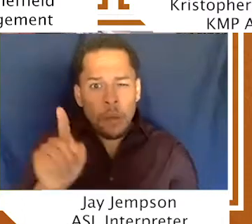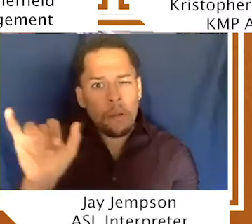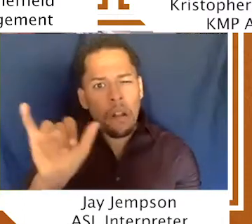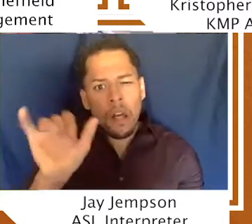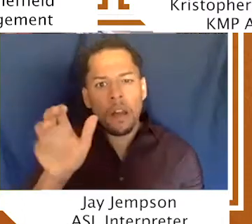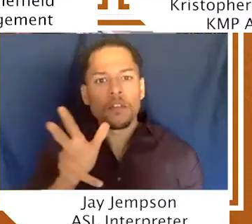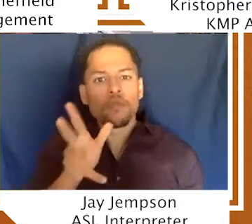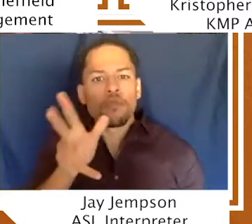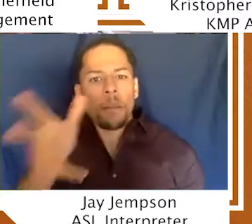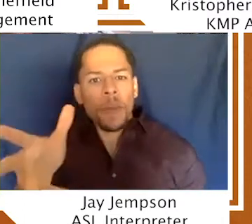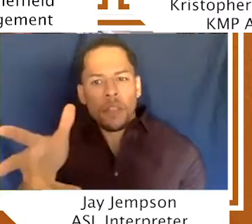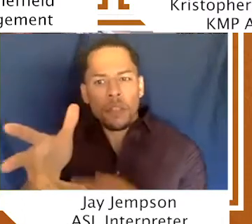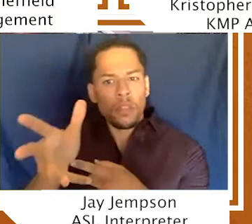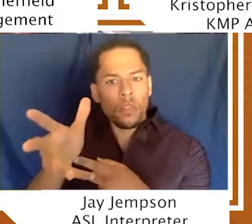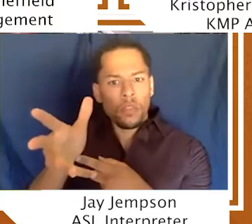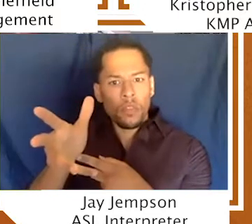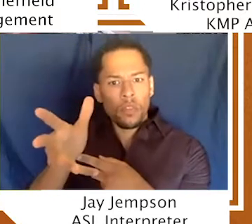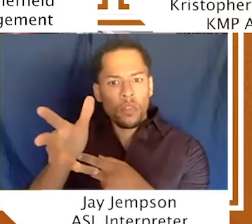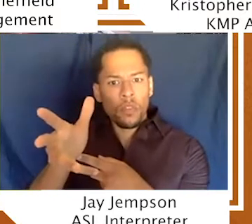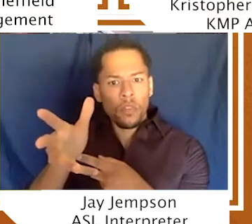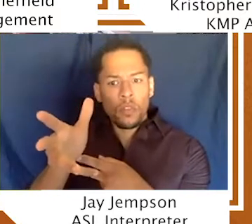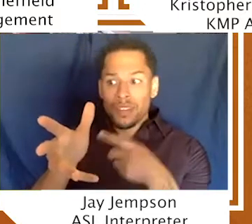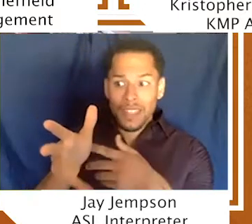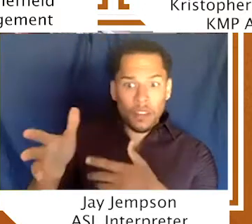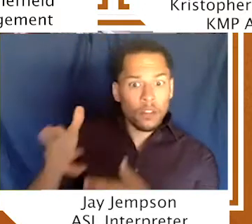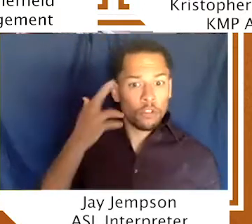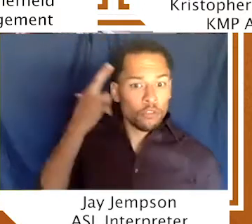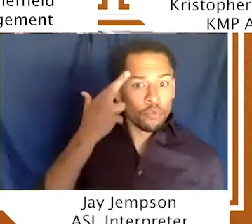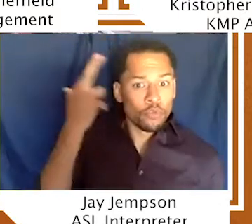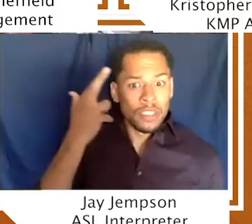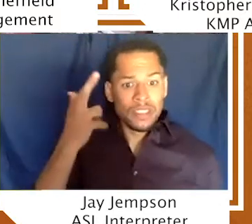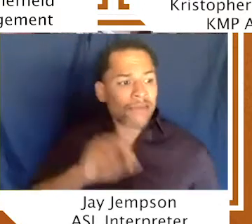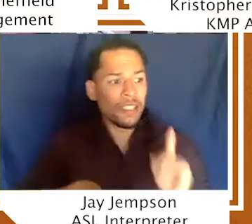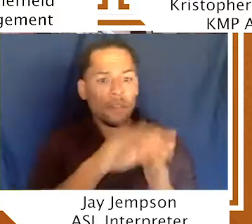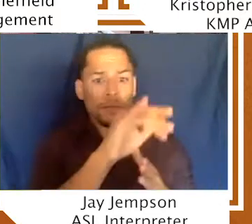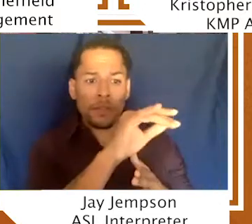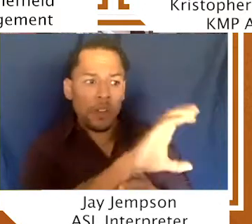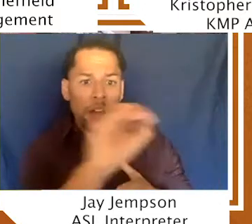marketplaces exist on many levels. And they didn't have